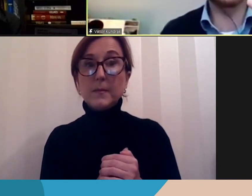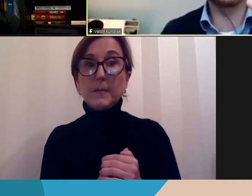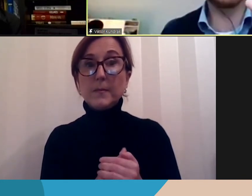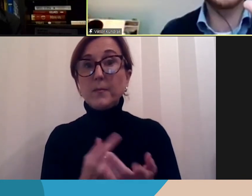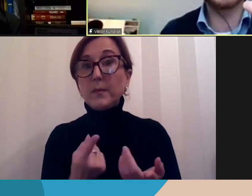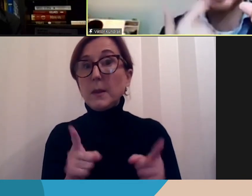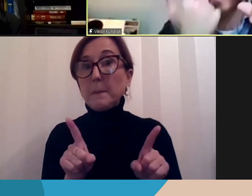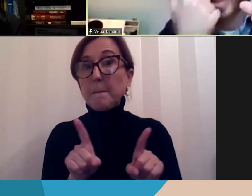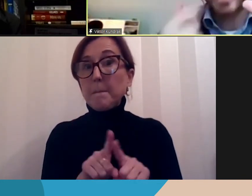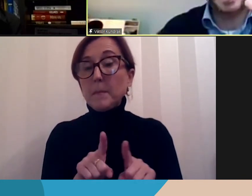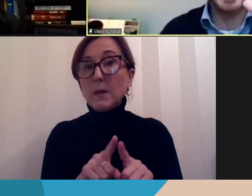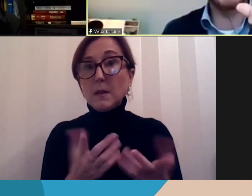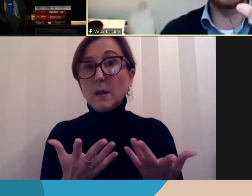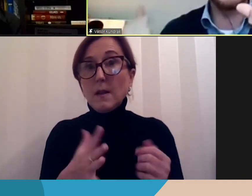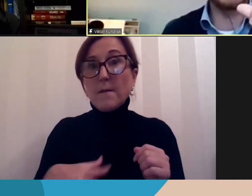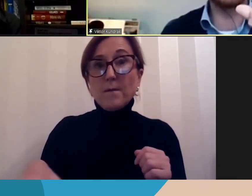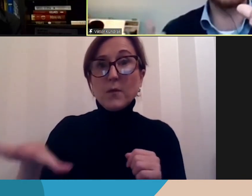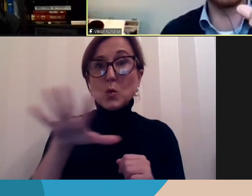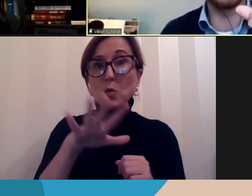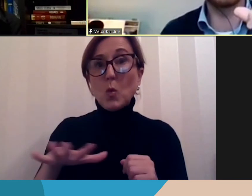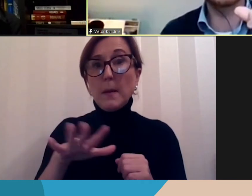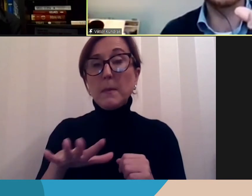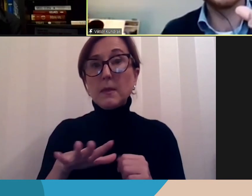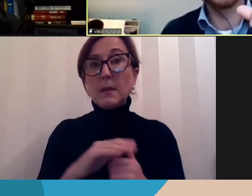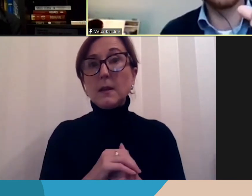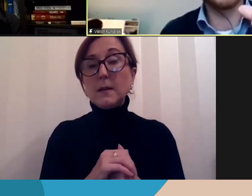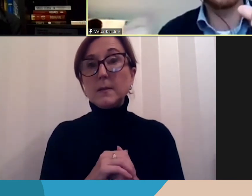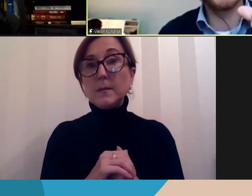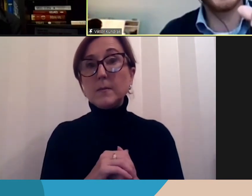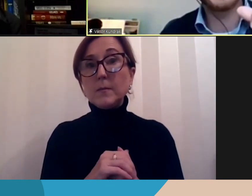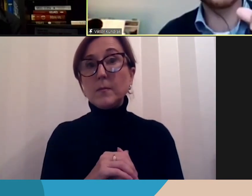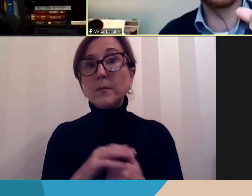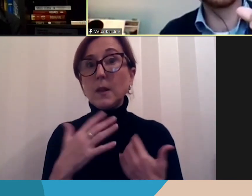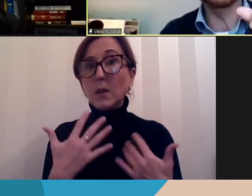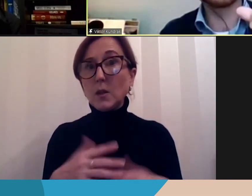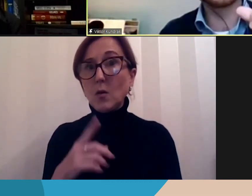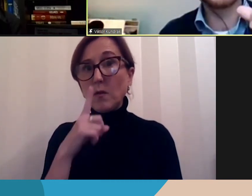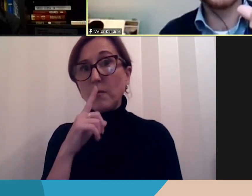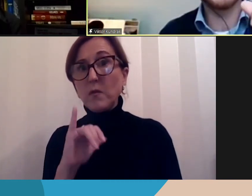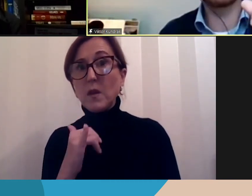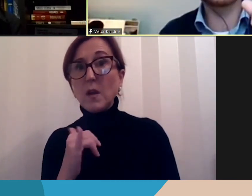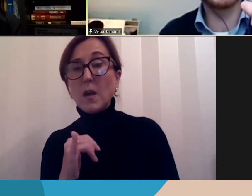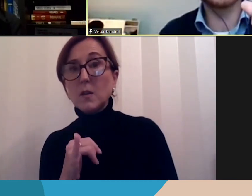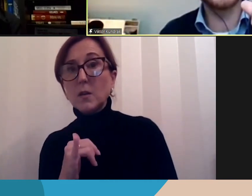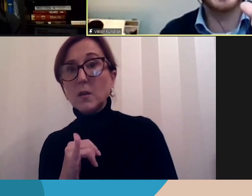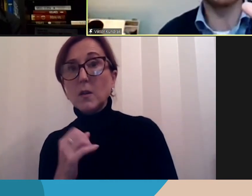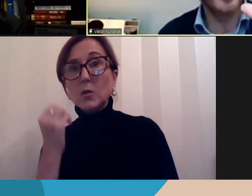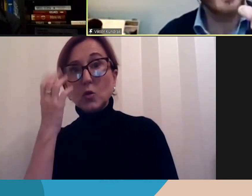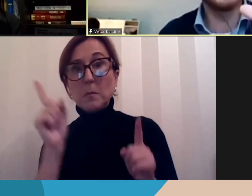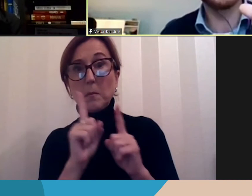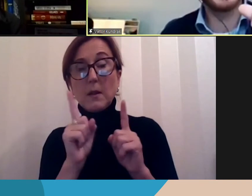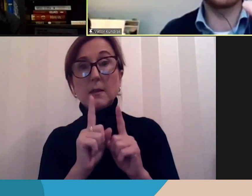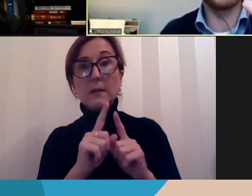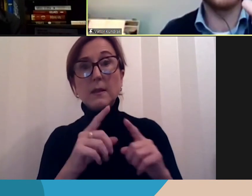is the real difference between a graffiti on my house or on my window and hateful comments on